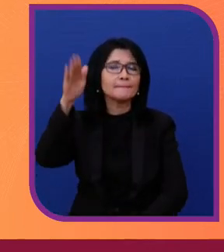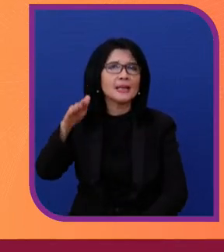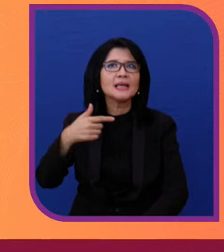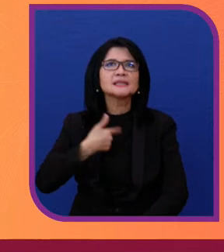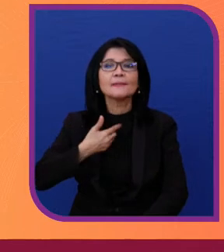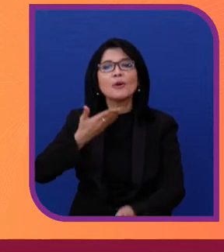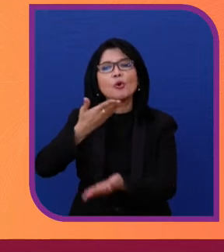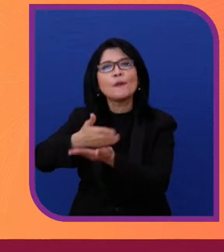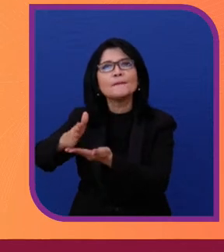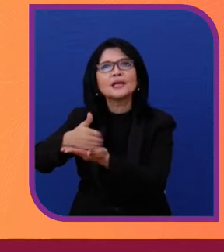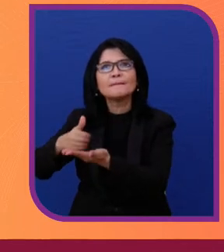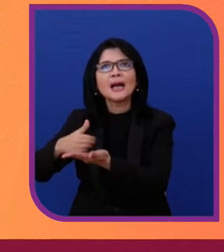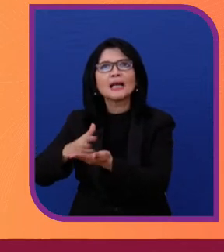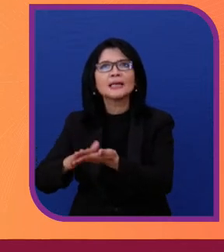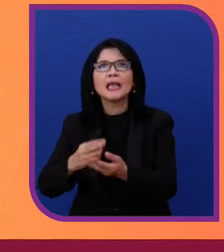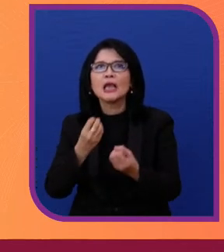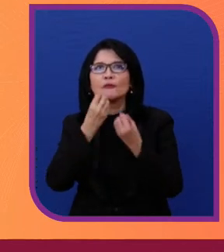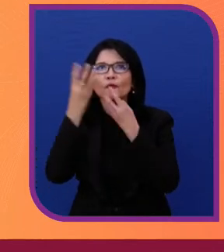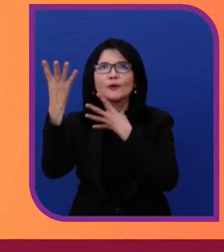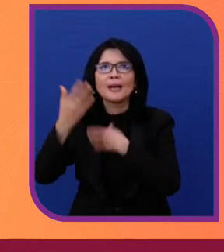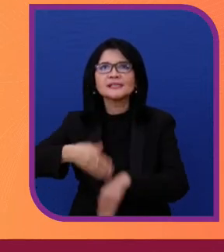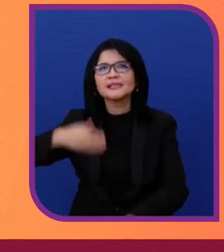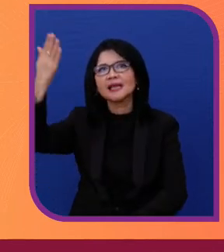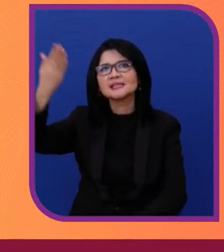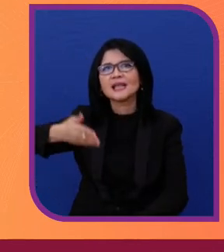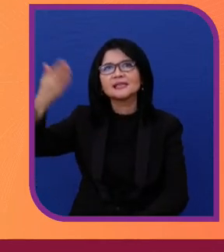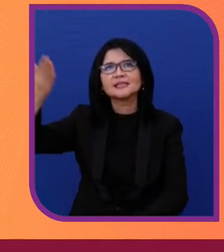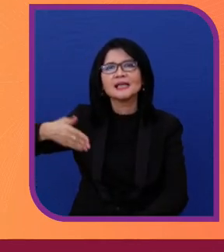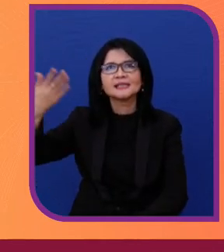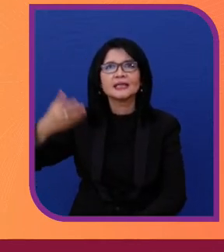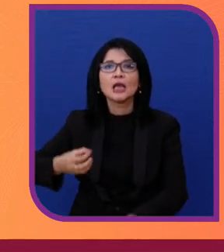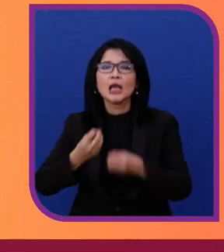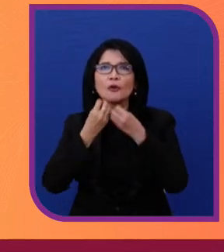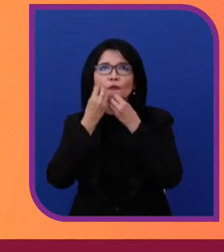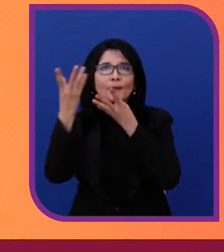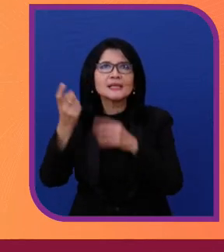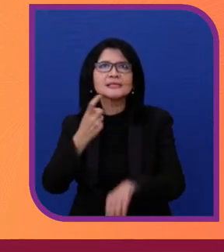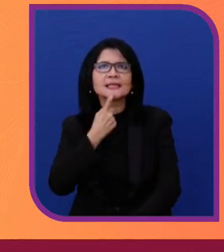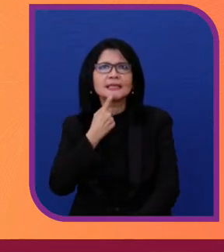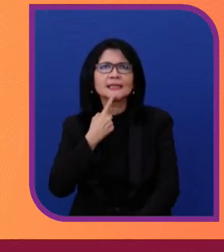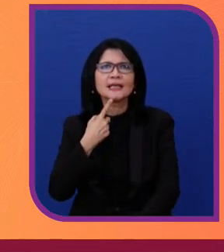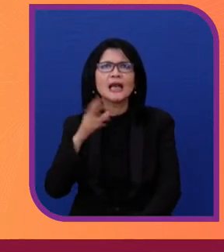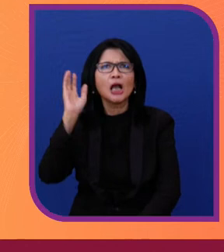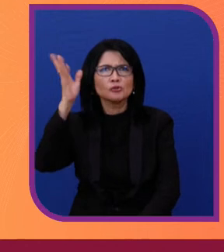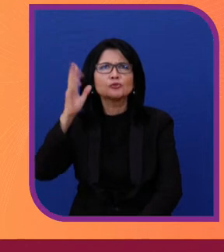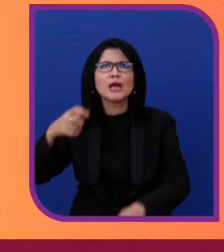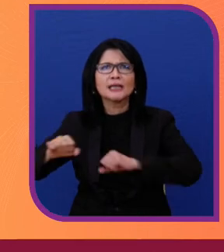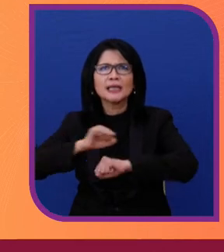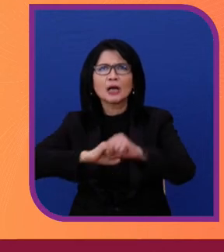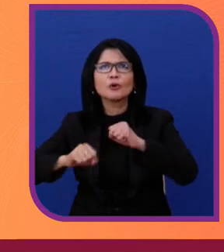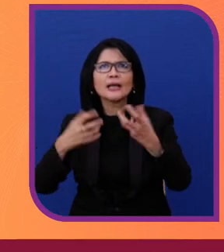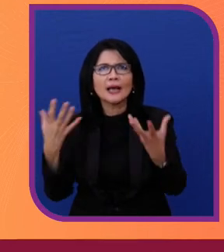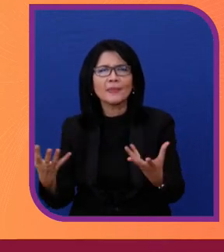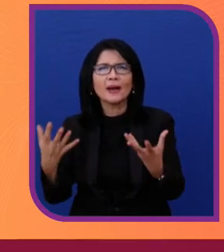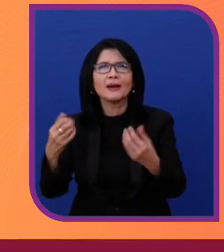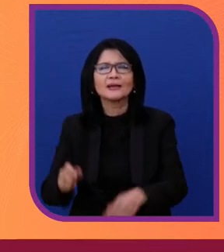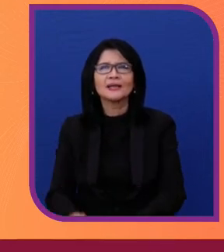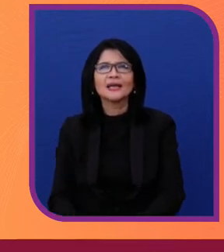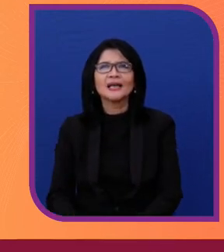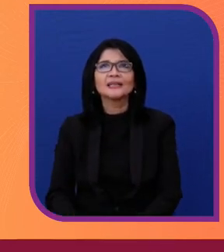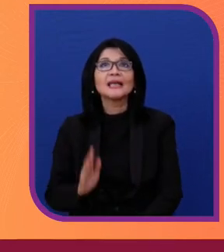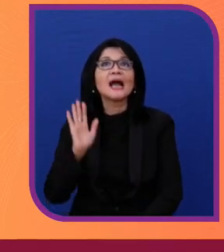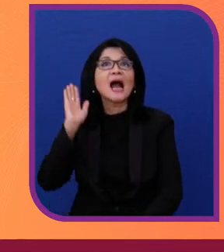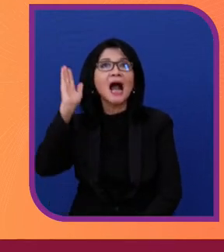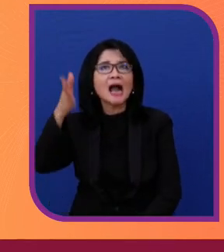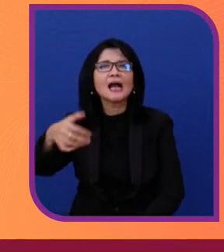tentation elaborating about what we have done and about what we are going 7 Instance